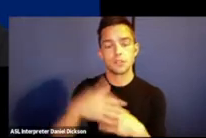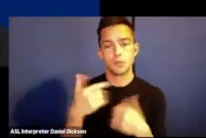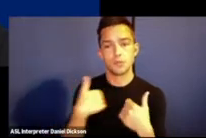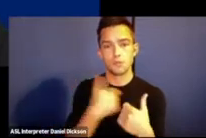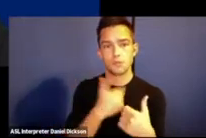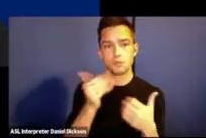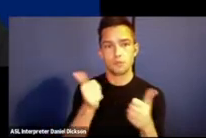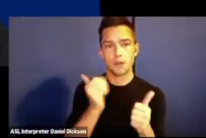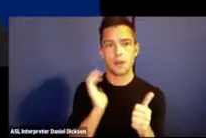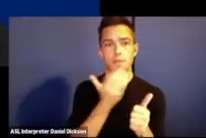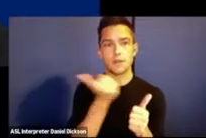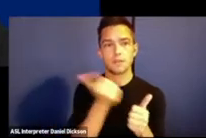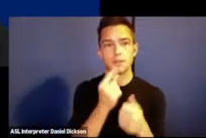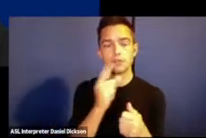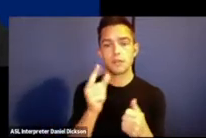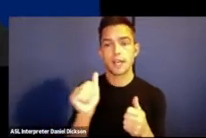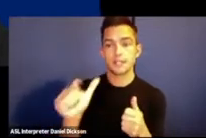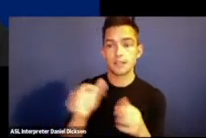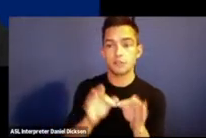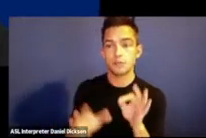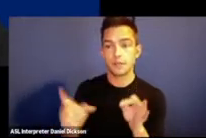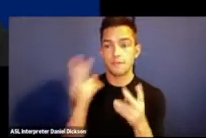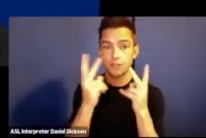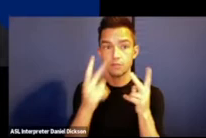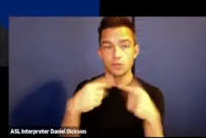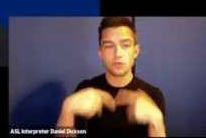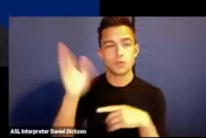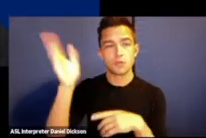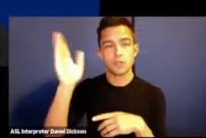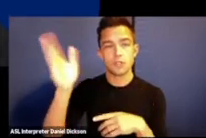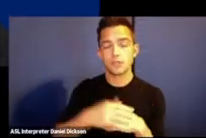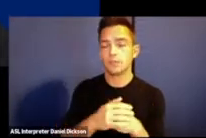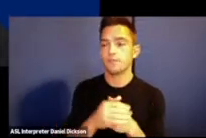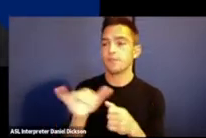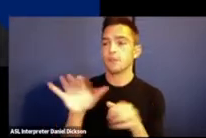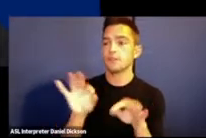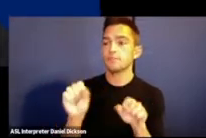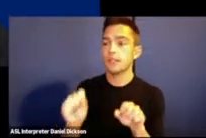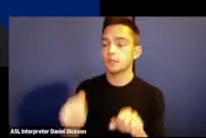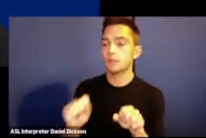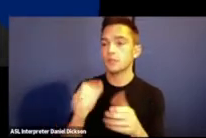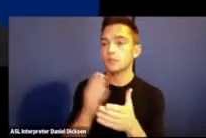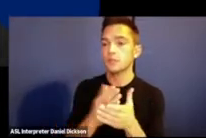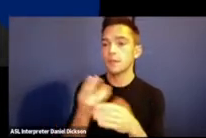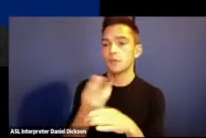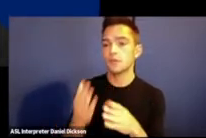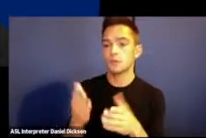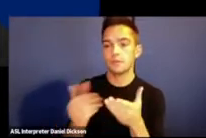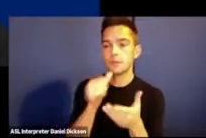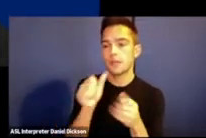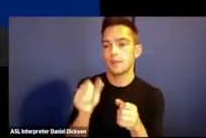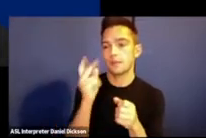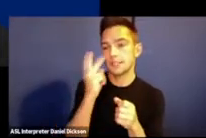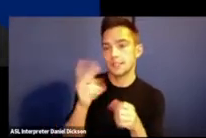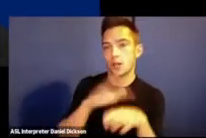to ensure that the ASL interpreters are visible throughout the presentations, but it is possible that some users may not be able to see them